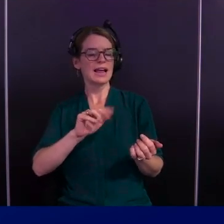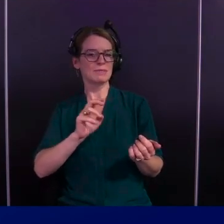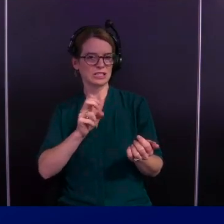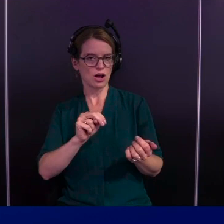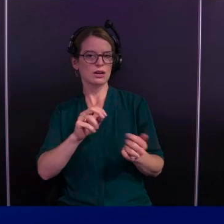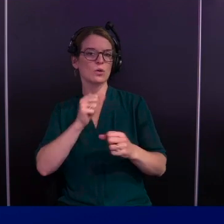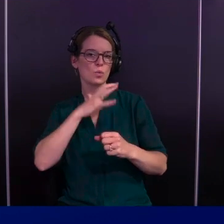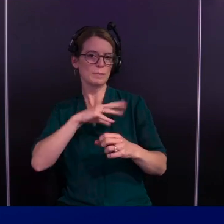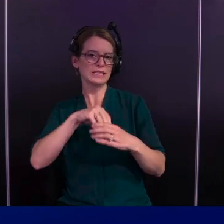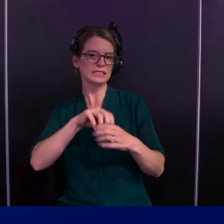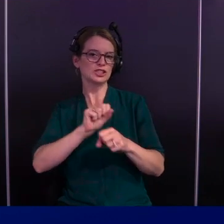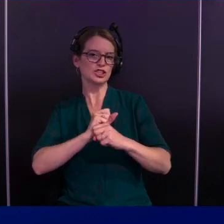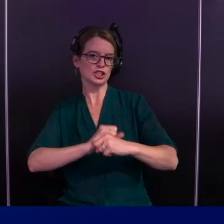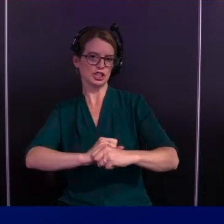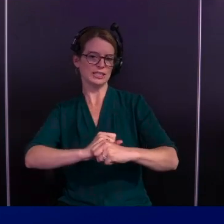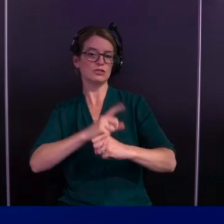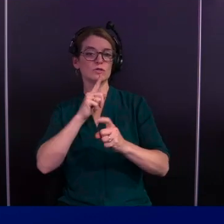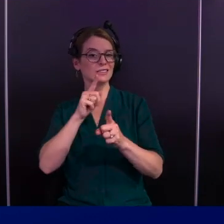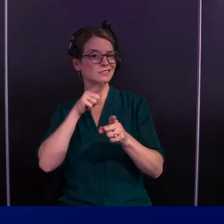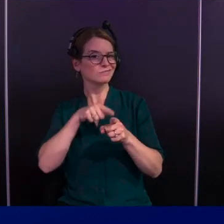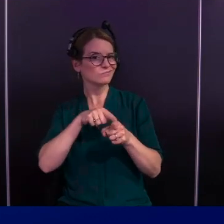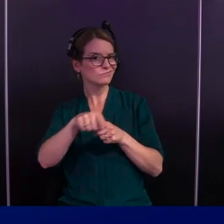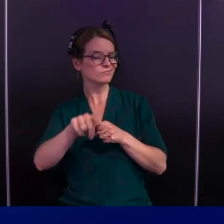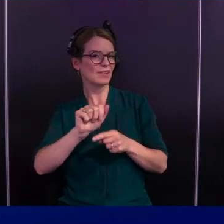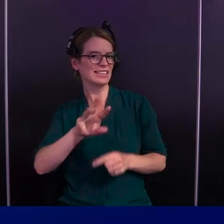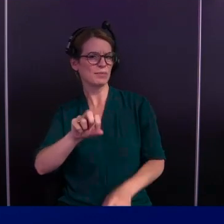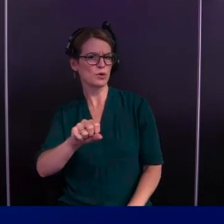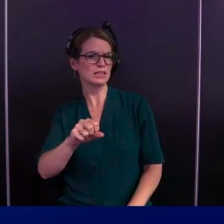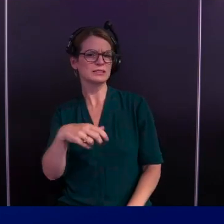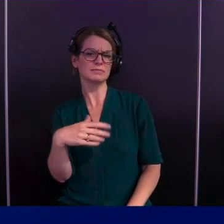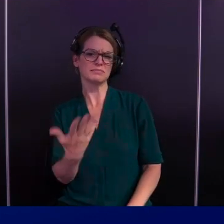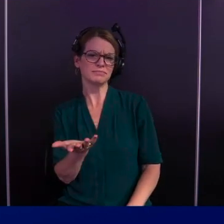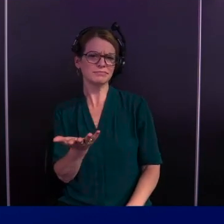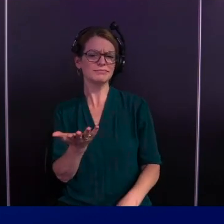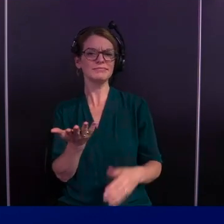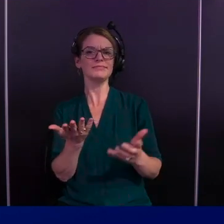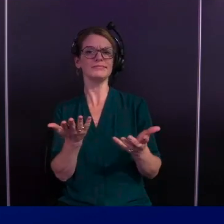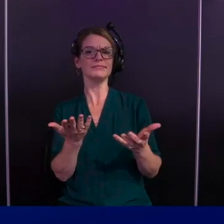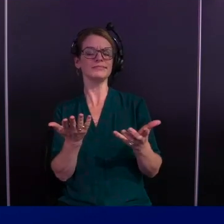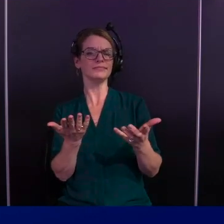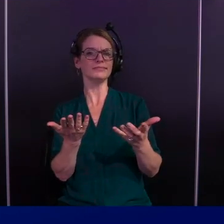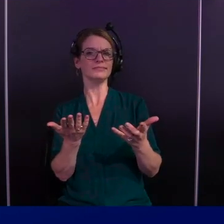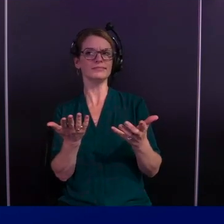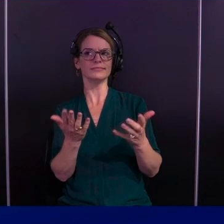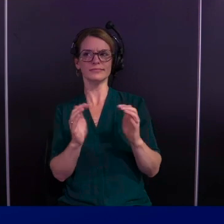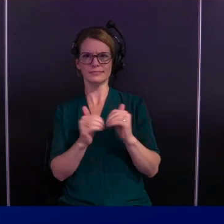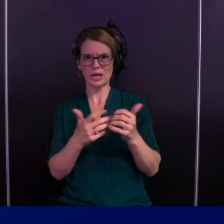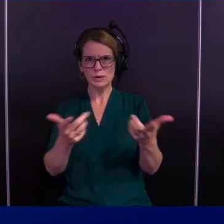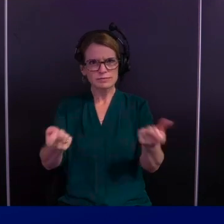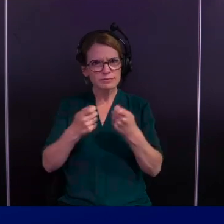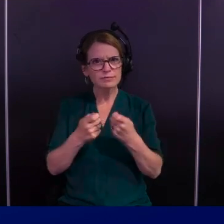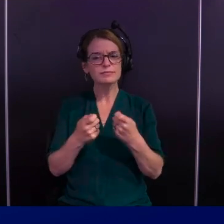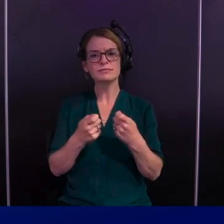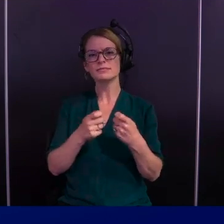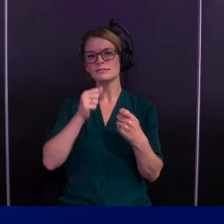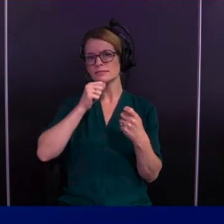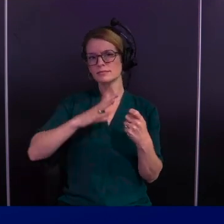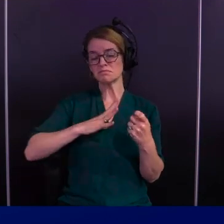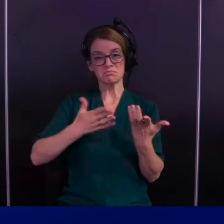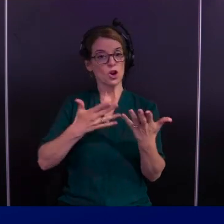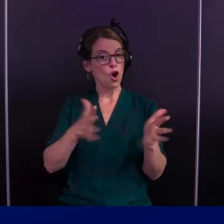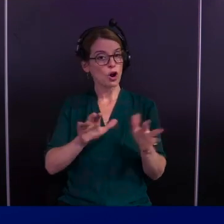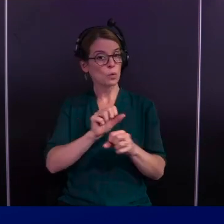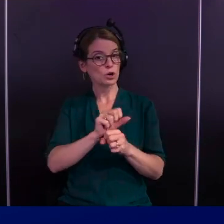on AWS. So looking at how can we bring together more women, not only that already in cybersecurity roles,